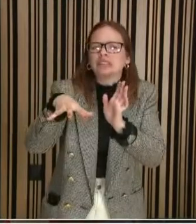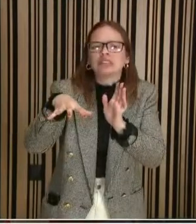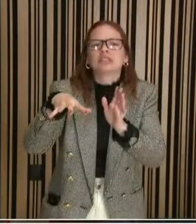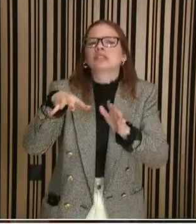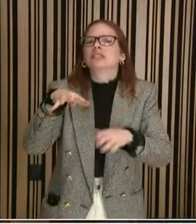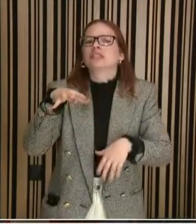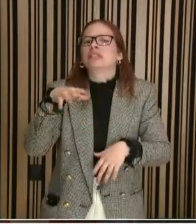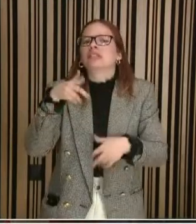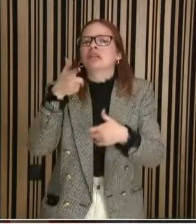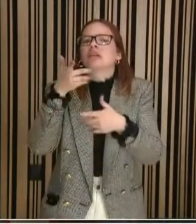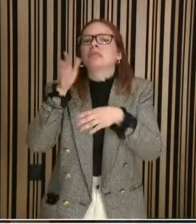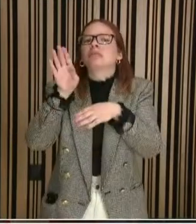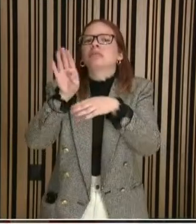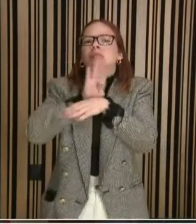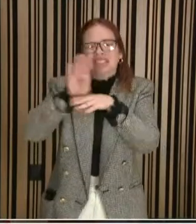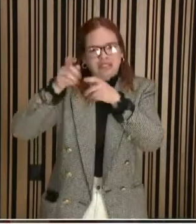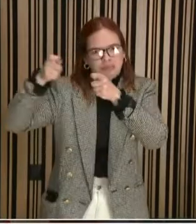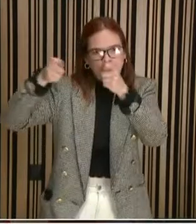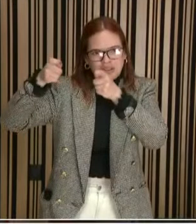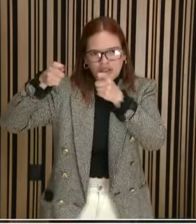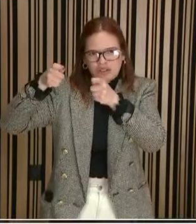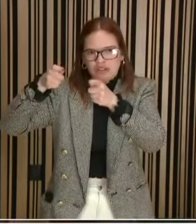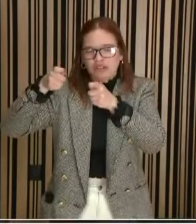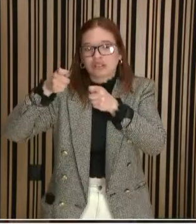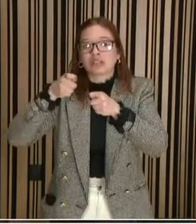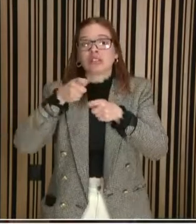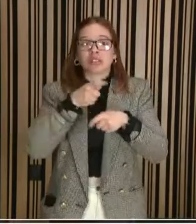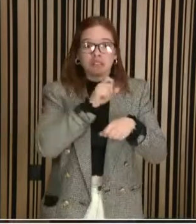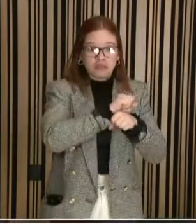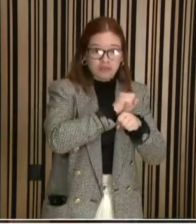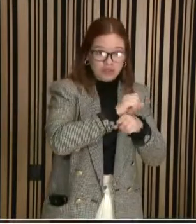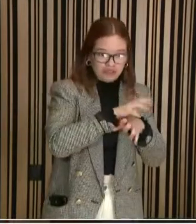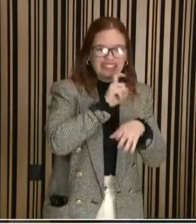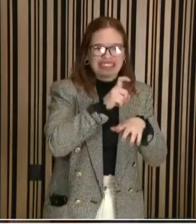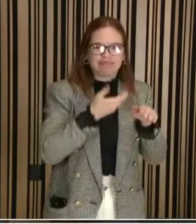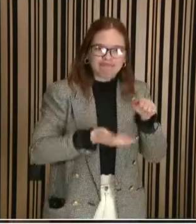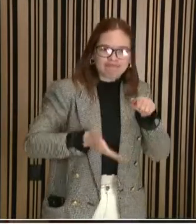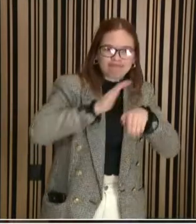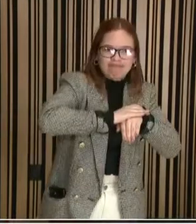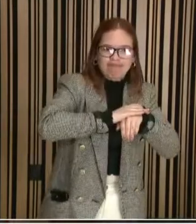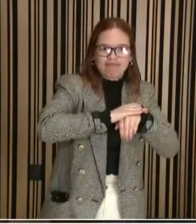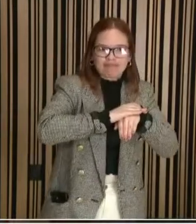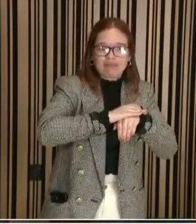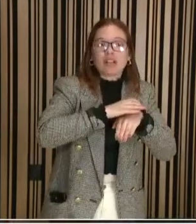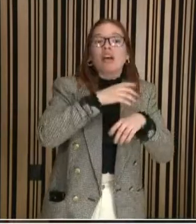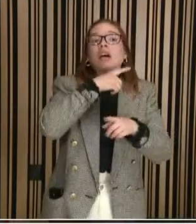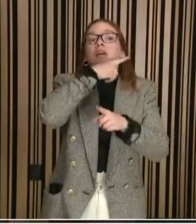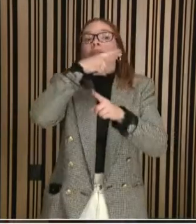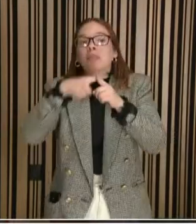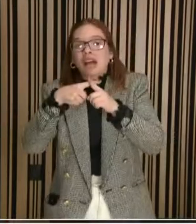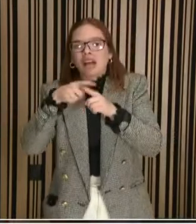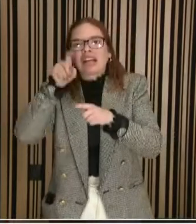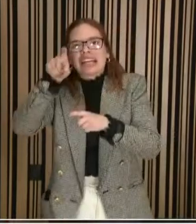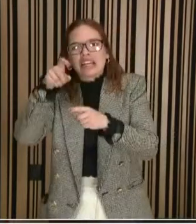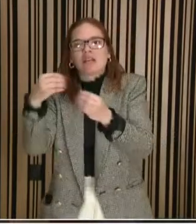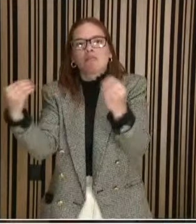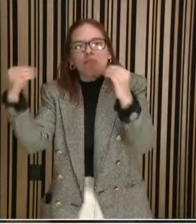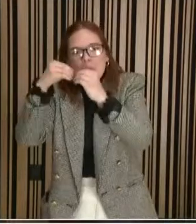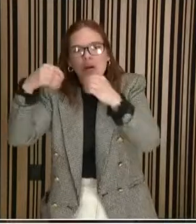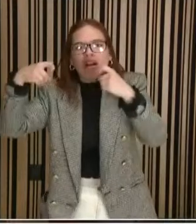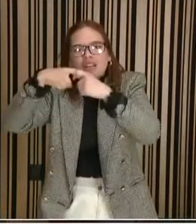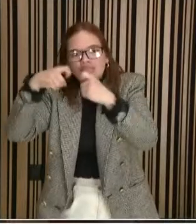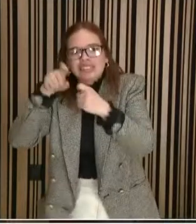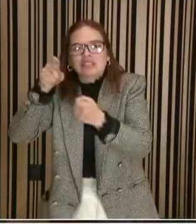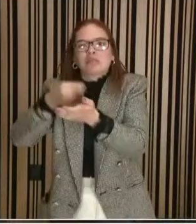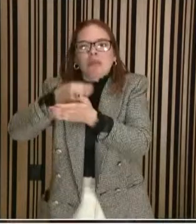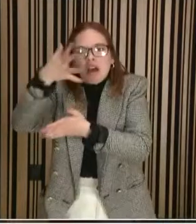The labor costs have increased substantially. And because of the need for electrification, if you run a bus service, you also have to buy electric buses.